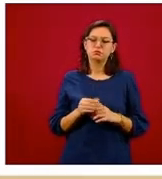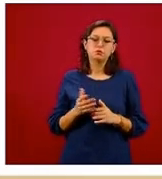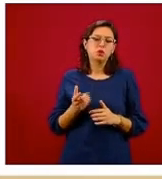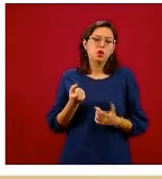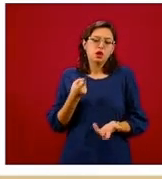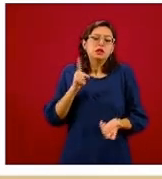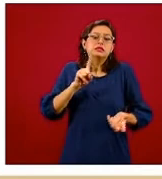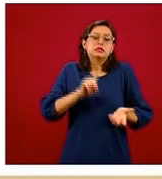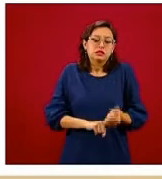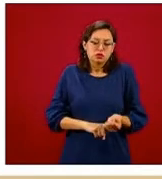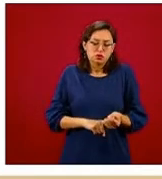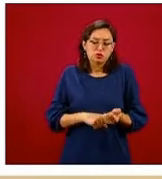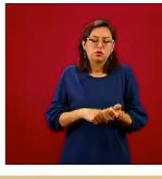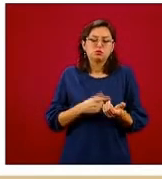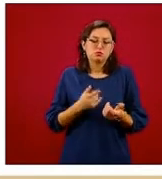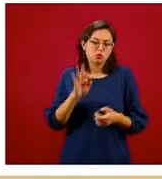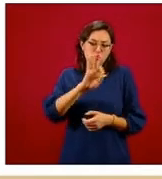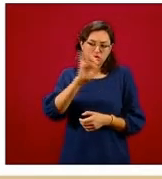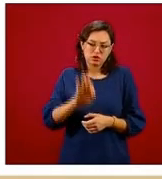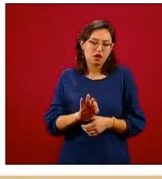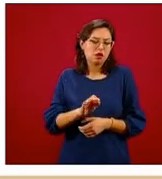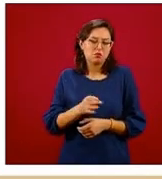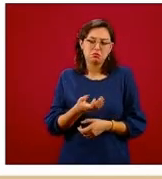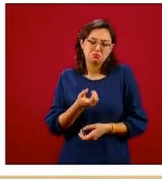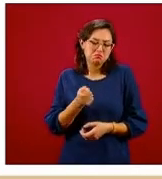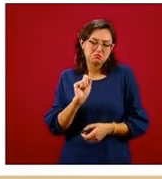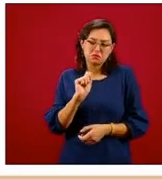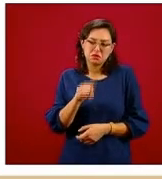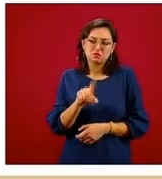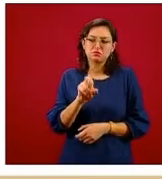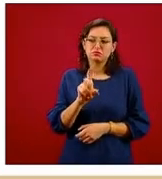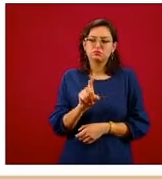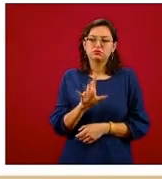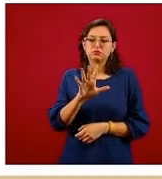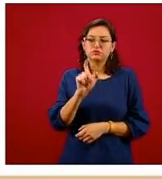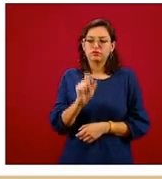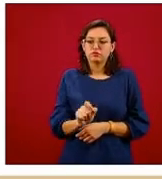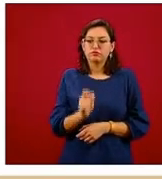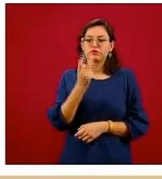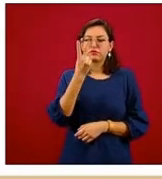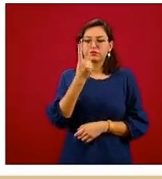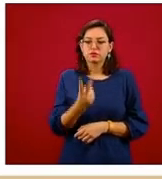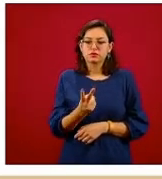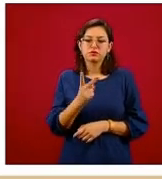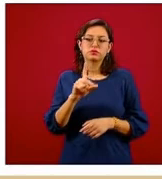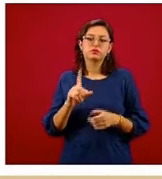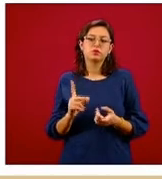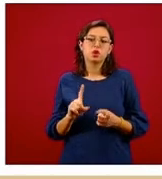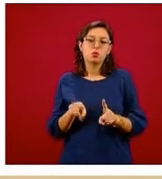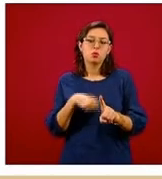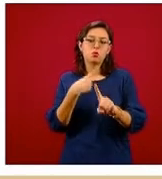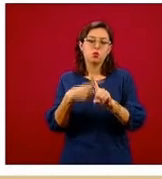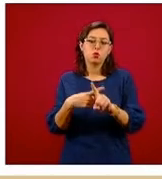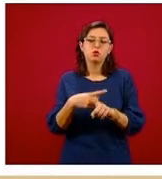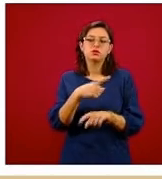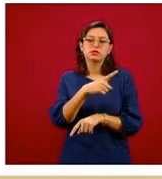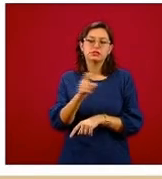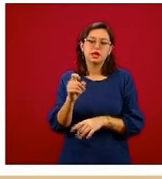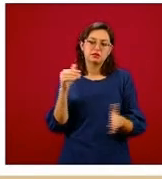with no variation, only variations in the inner portion of this